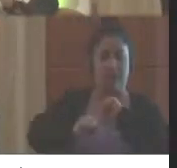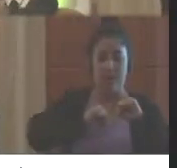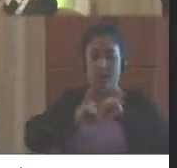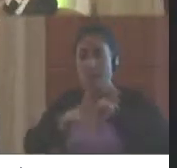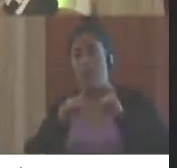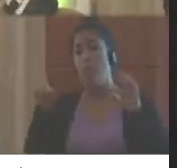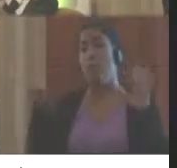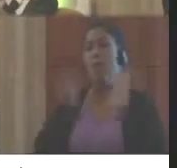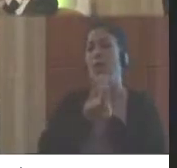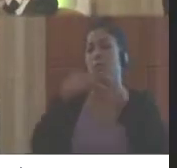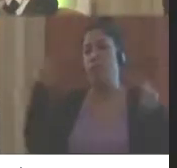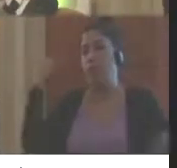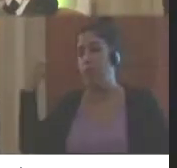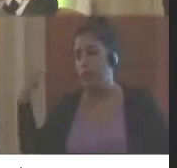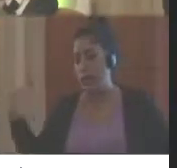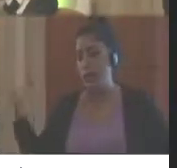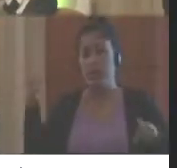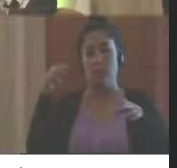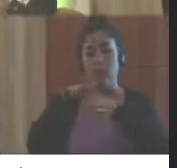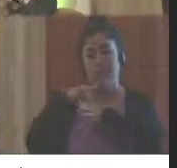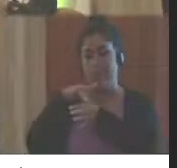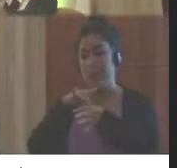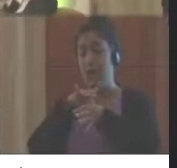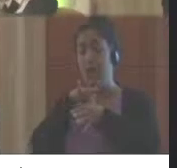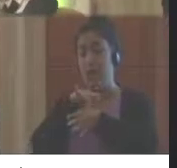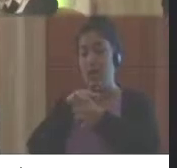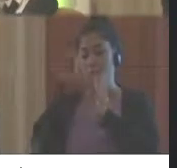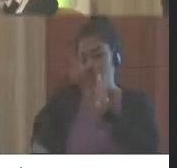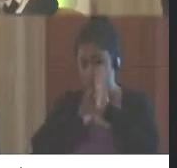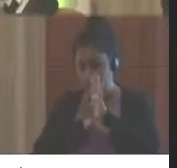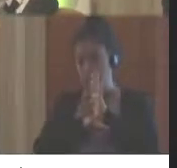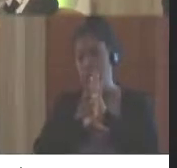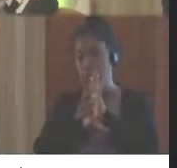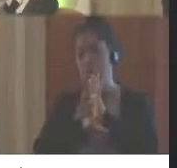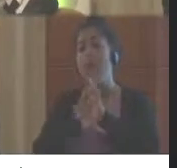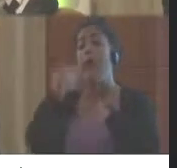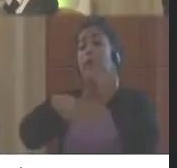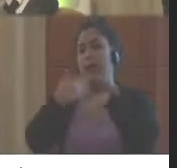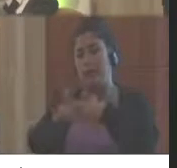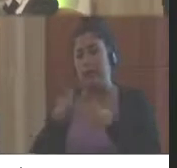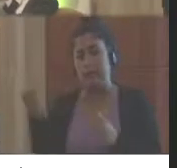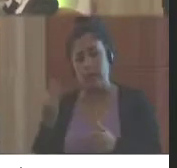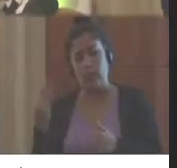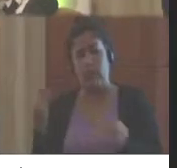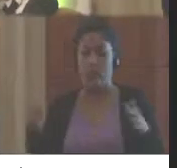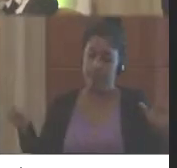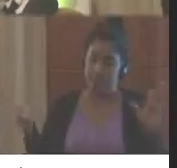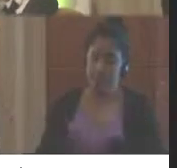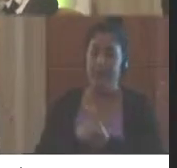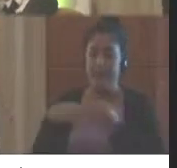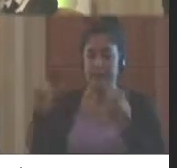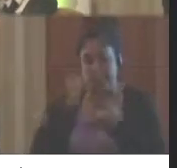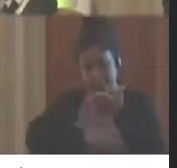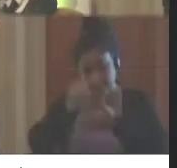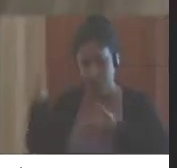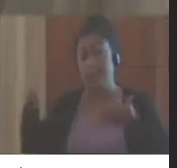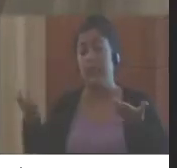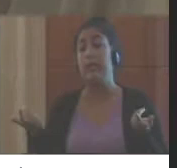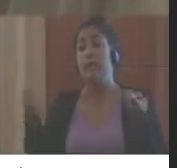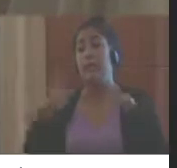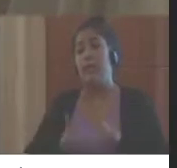to complete that very soon. That's a high priority. We also need to increase our disaster